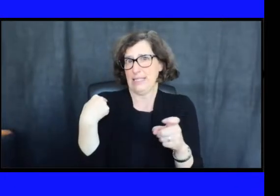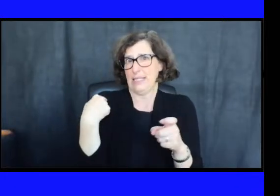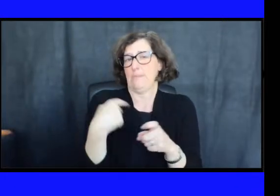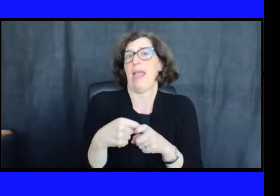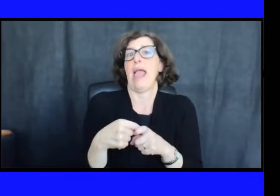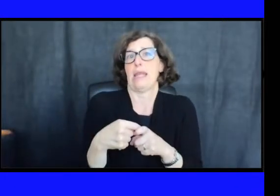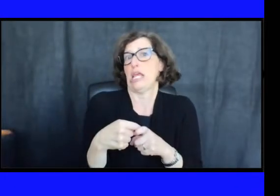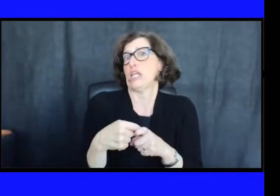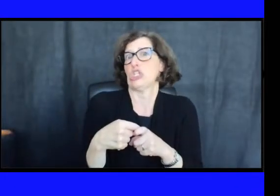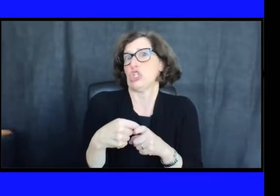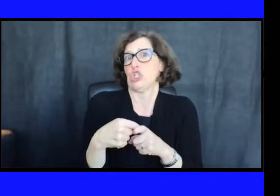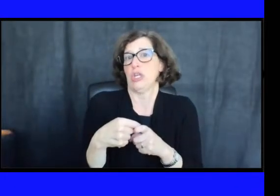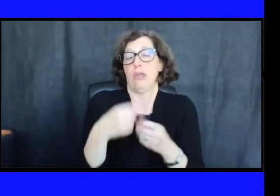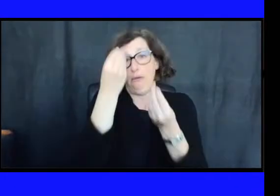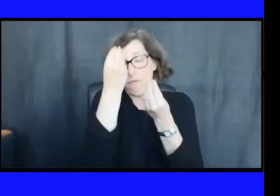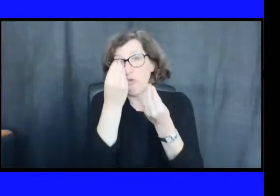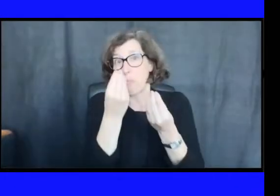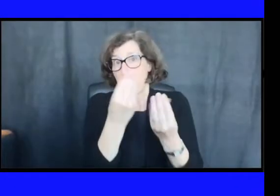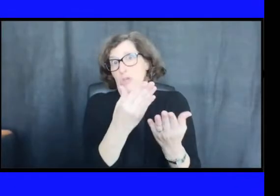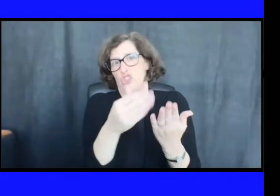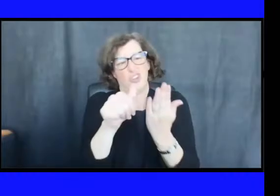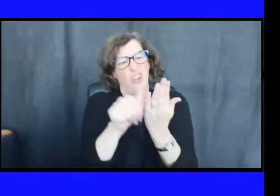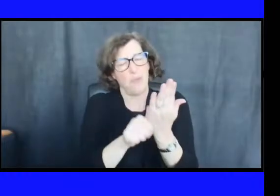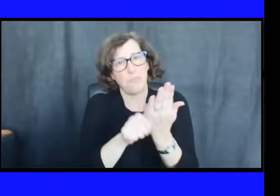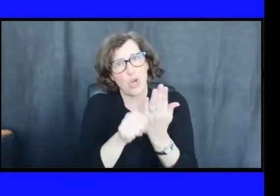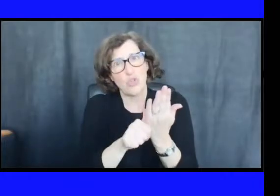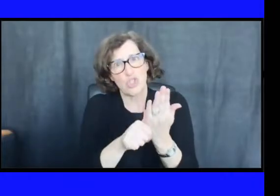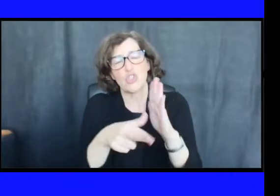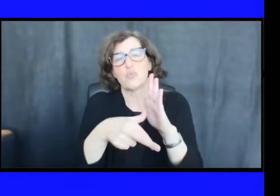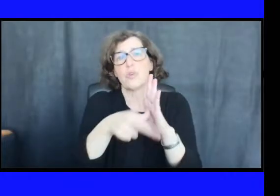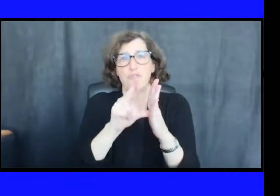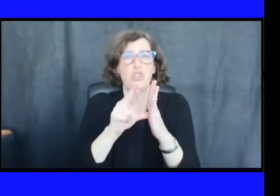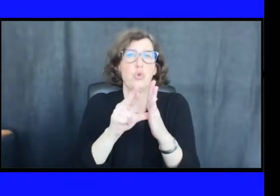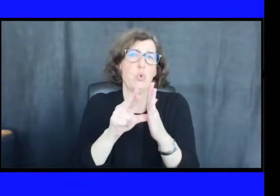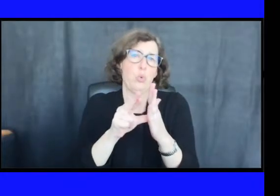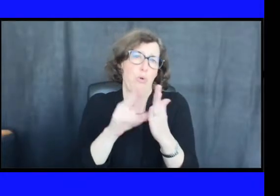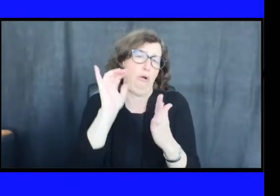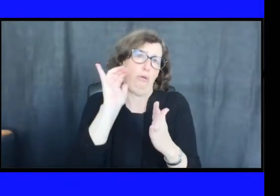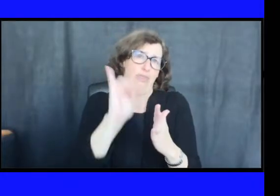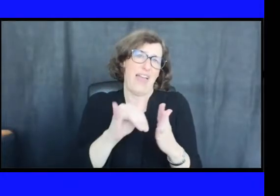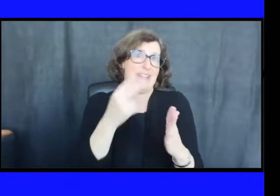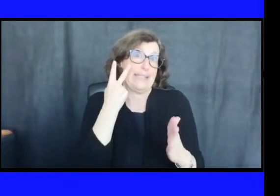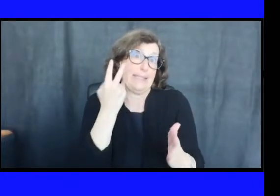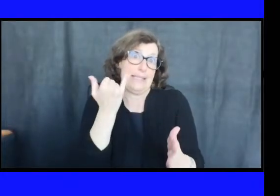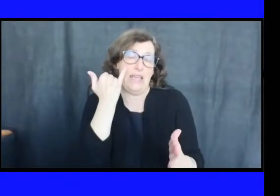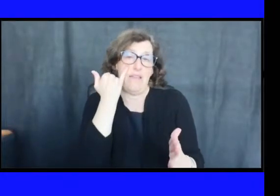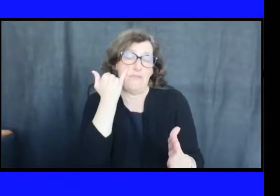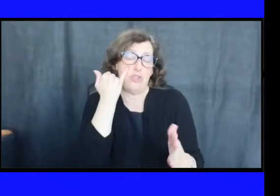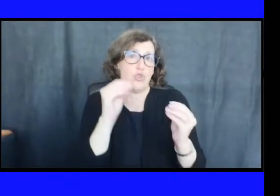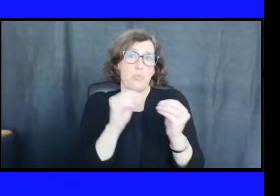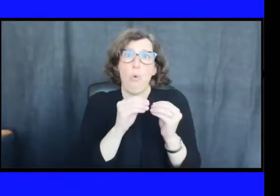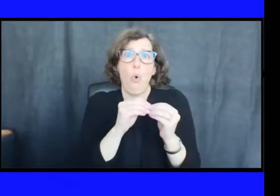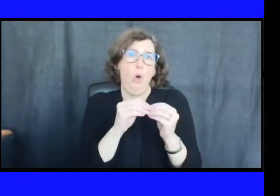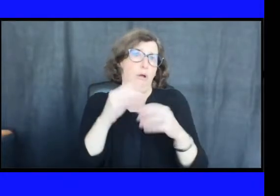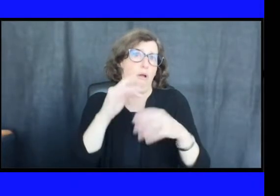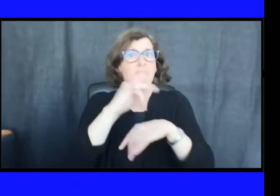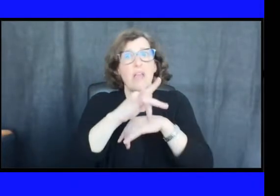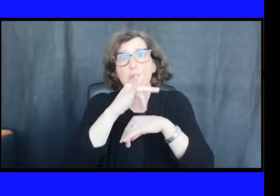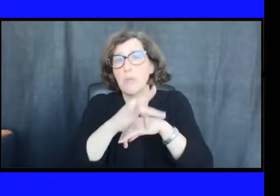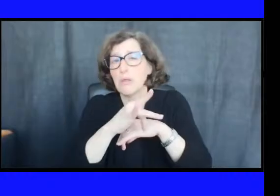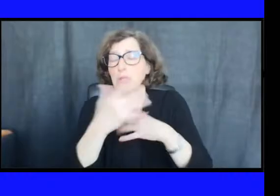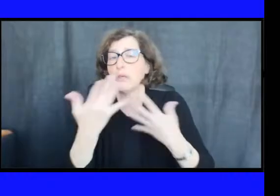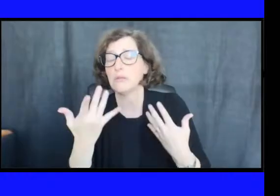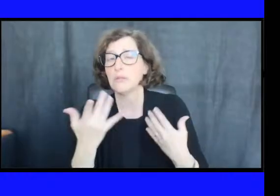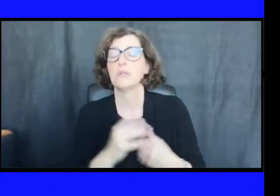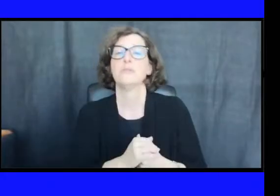control that would allow us to think about how to partner better with maybe community-based organizations in those areas, or